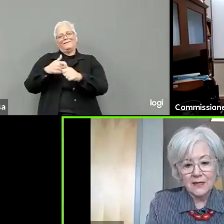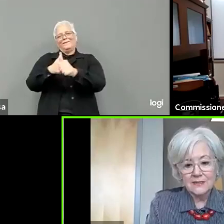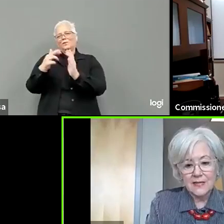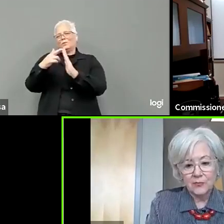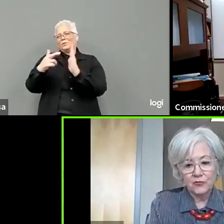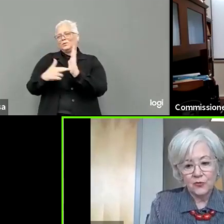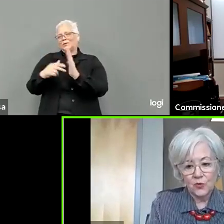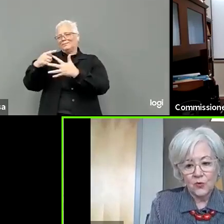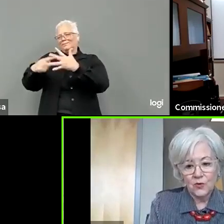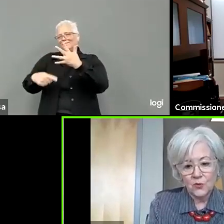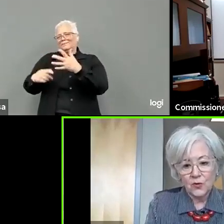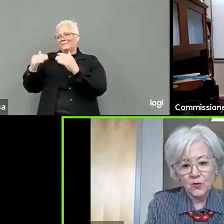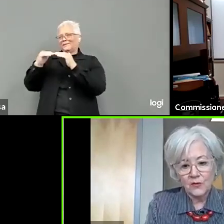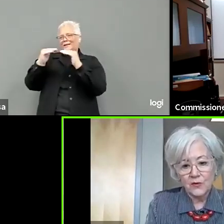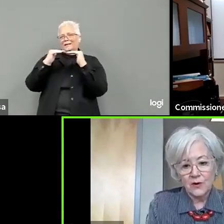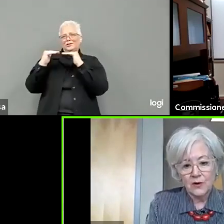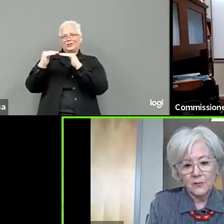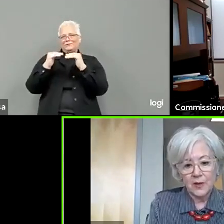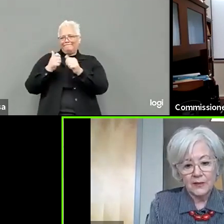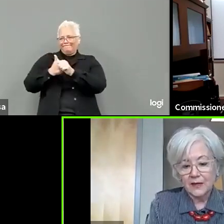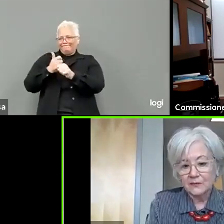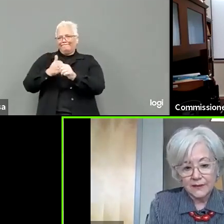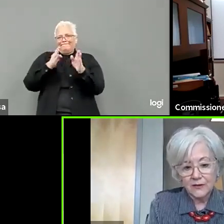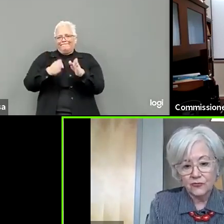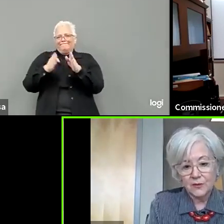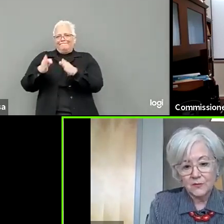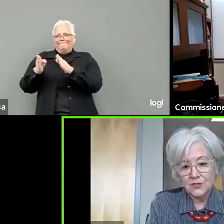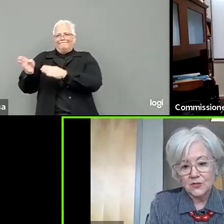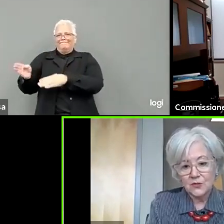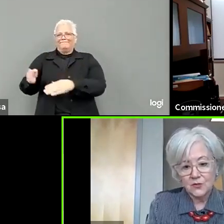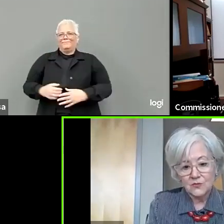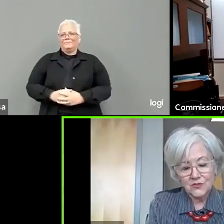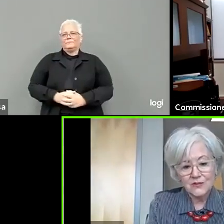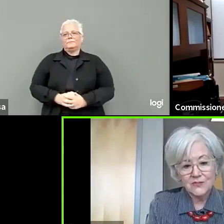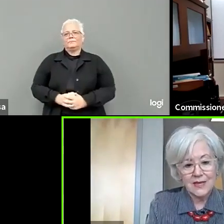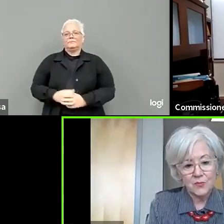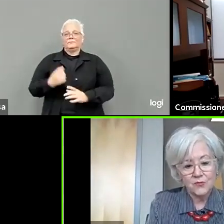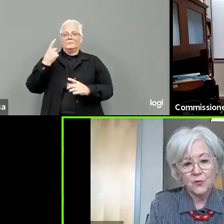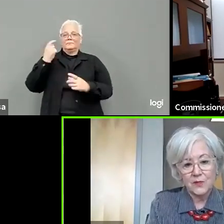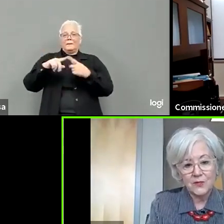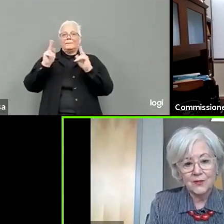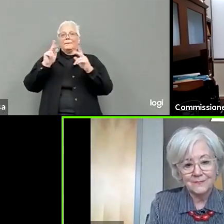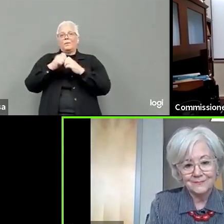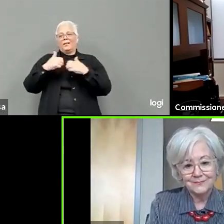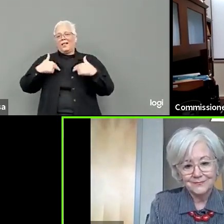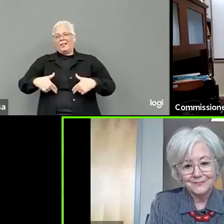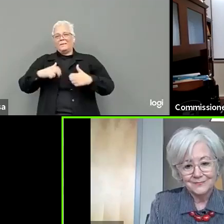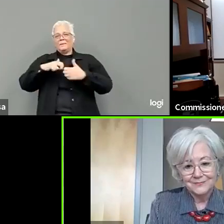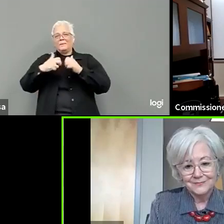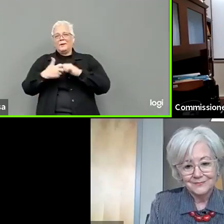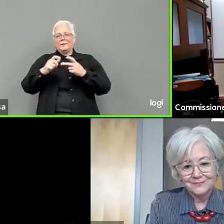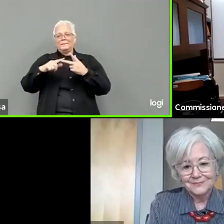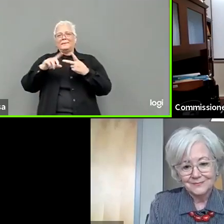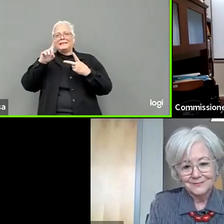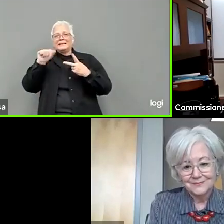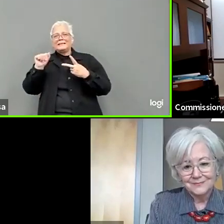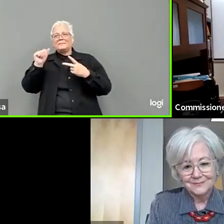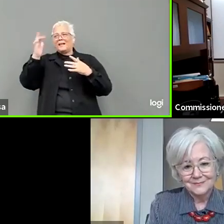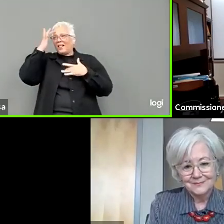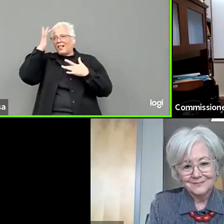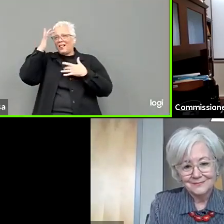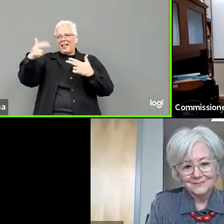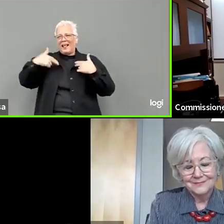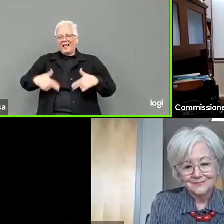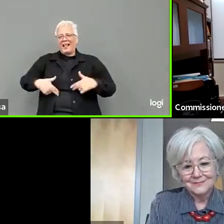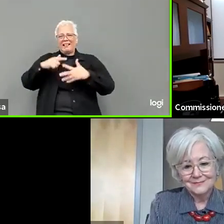if we can make an exception, we're going to work with our public health leadership to discuss that before we do it. Thank you,